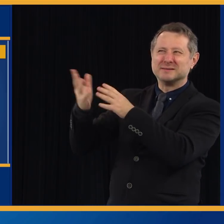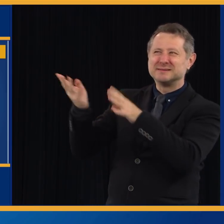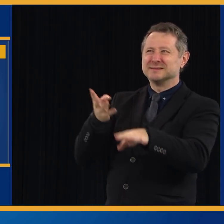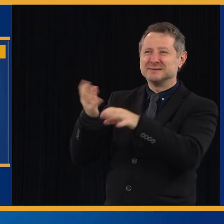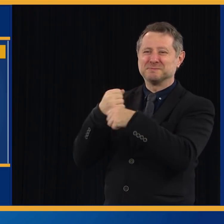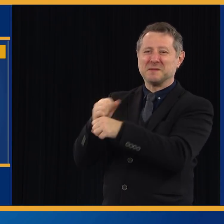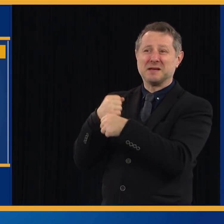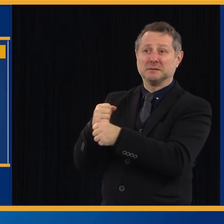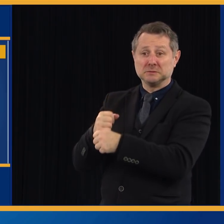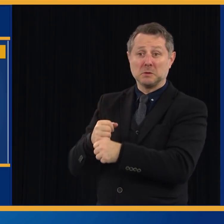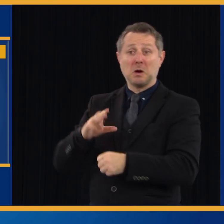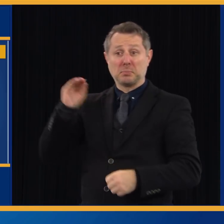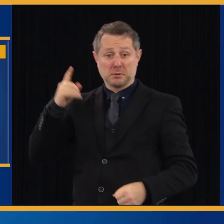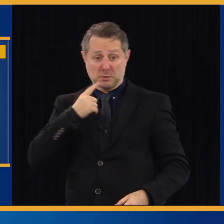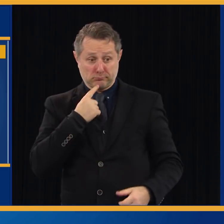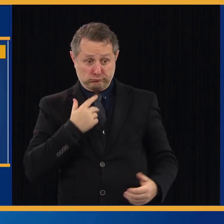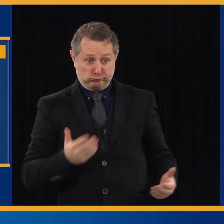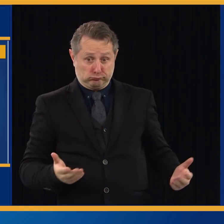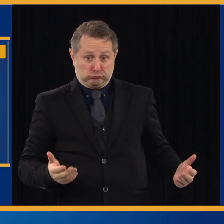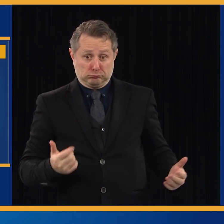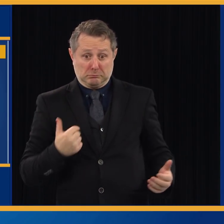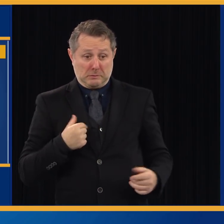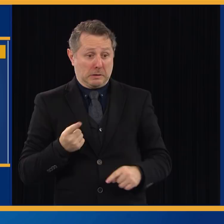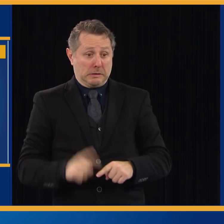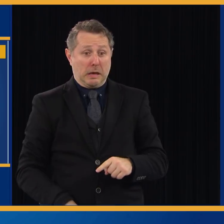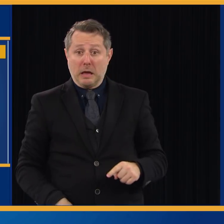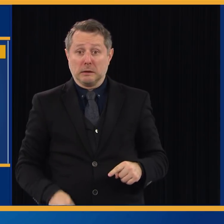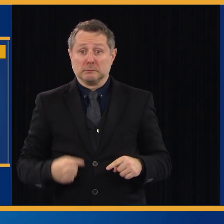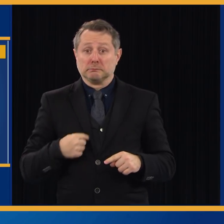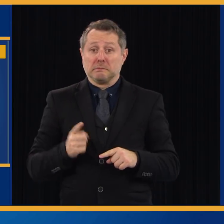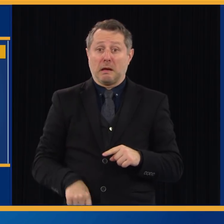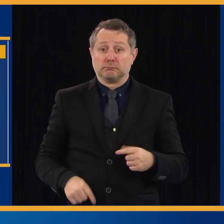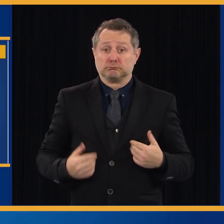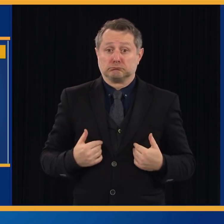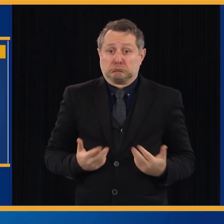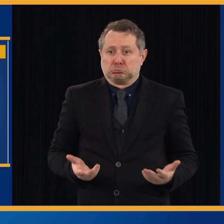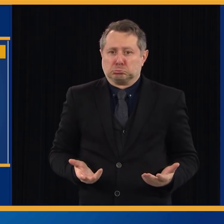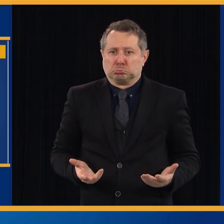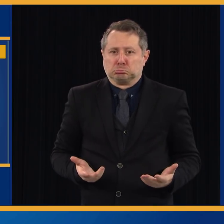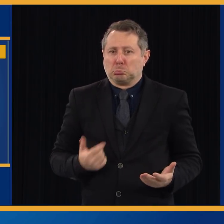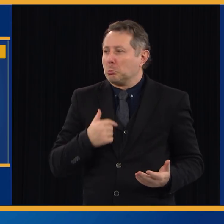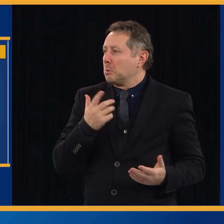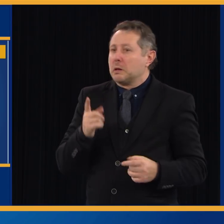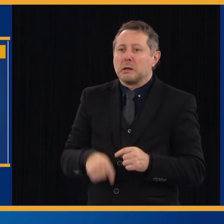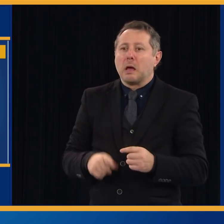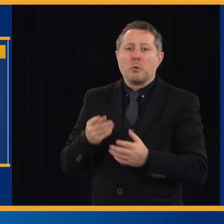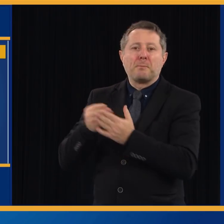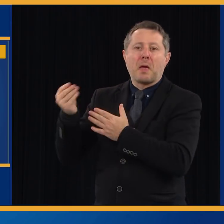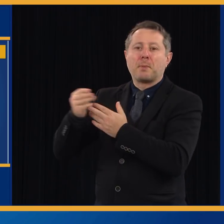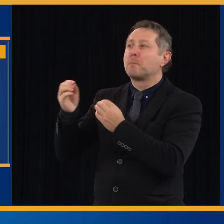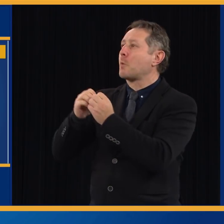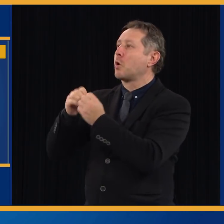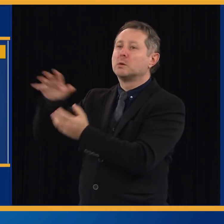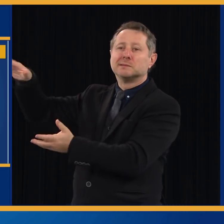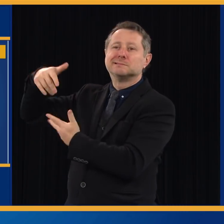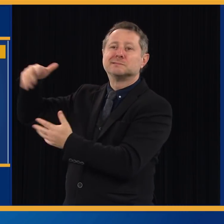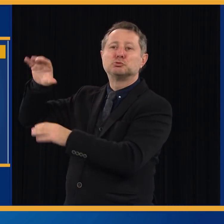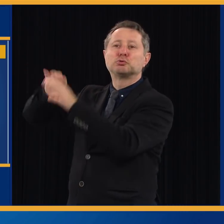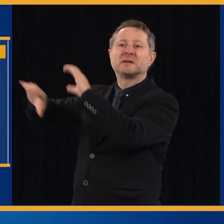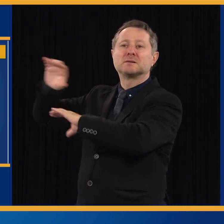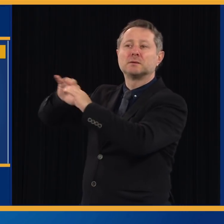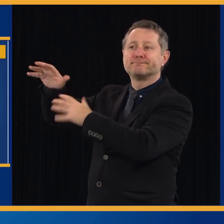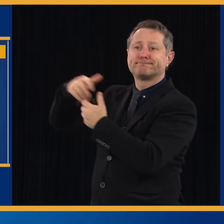of the manufacturers are saying, I can't get enough reagents. I can't get enough